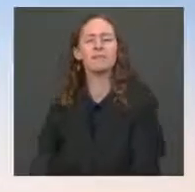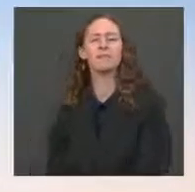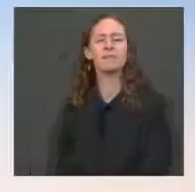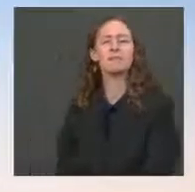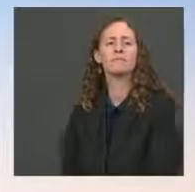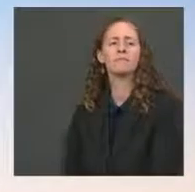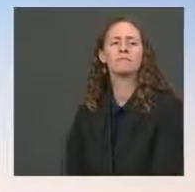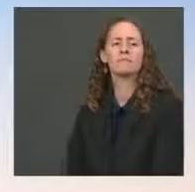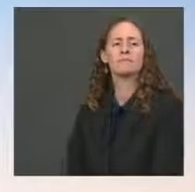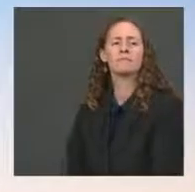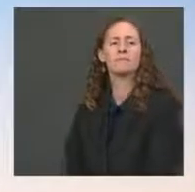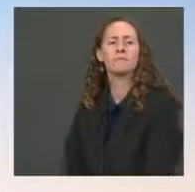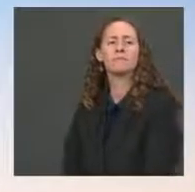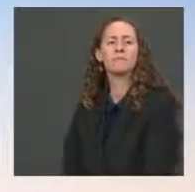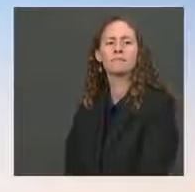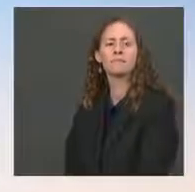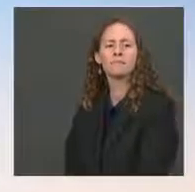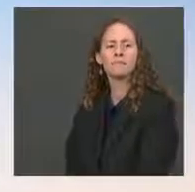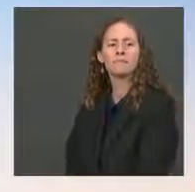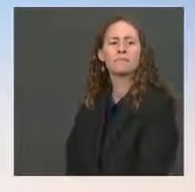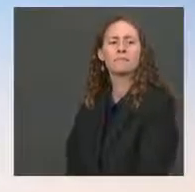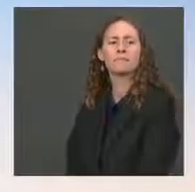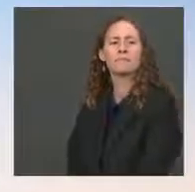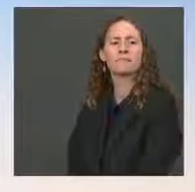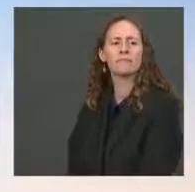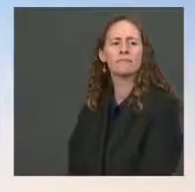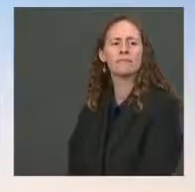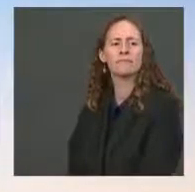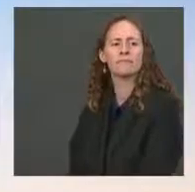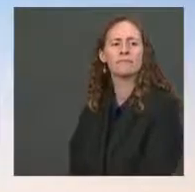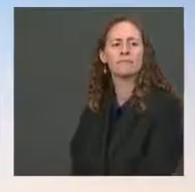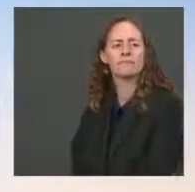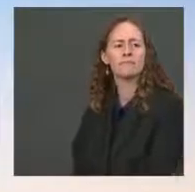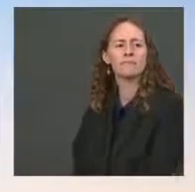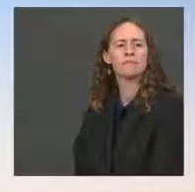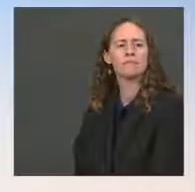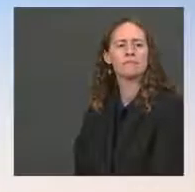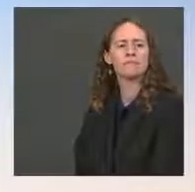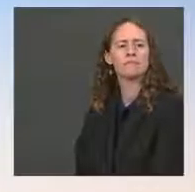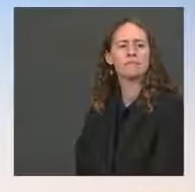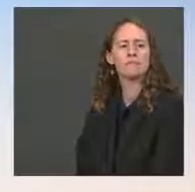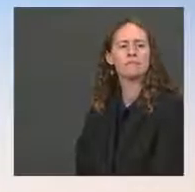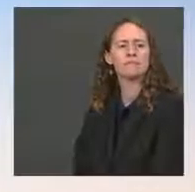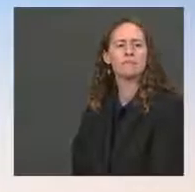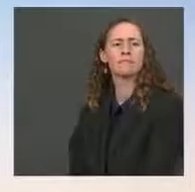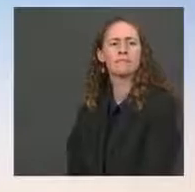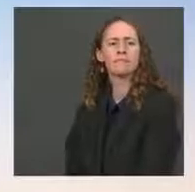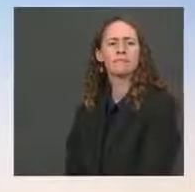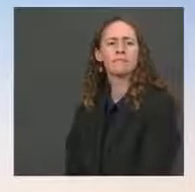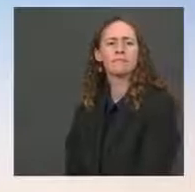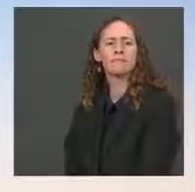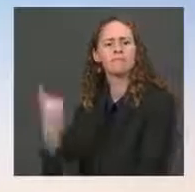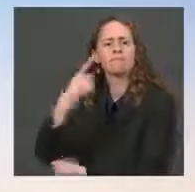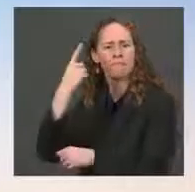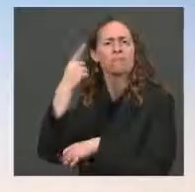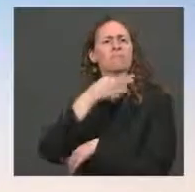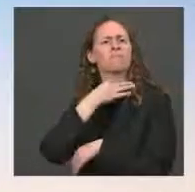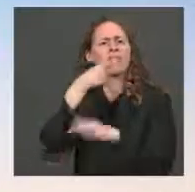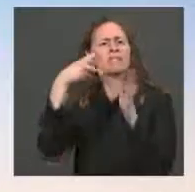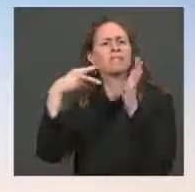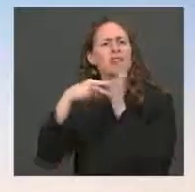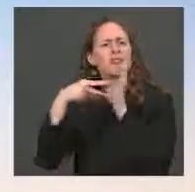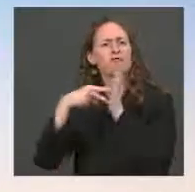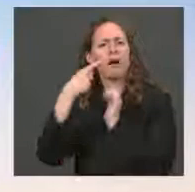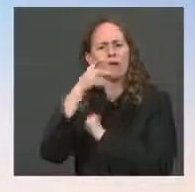the fresh taxes on cigarettes and vaping violate Biden's pledge not to tax any Americans that